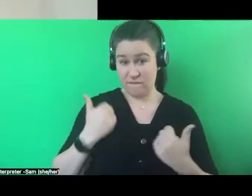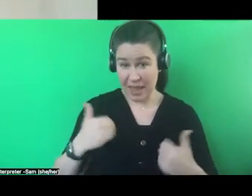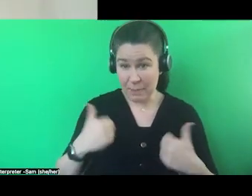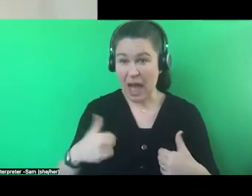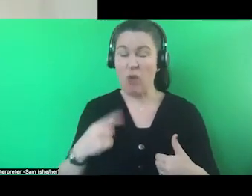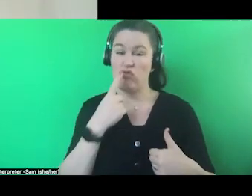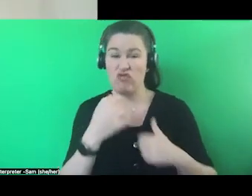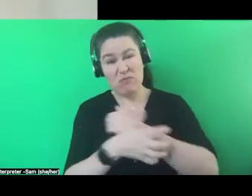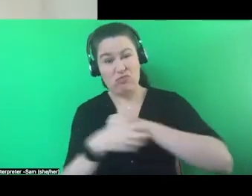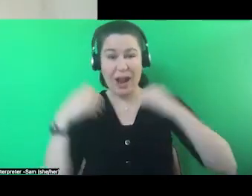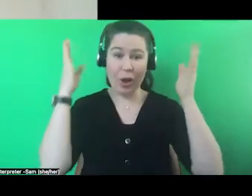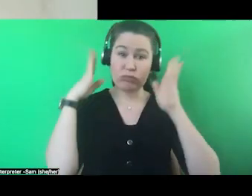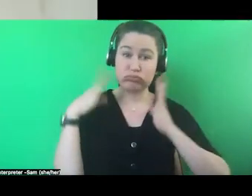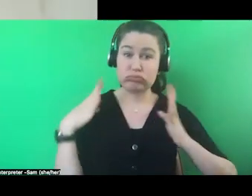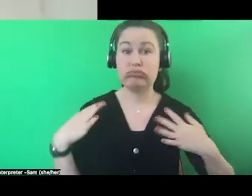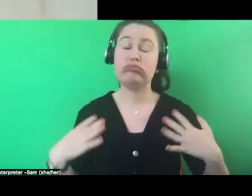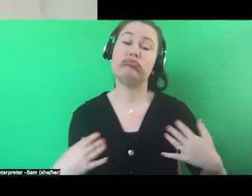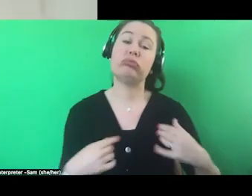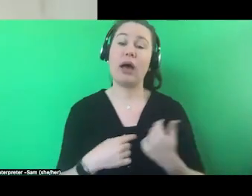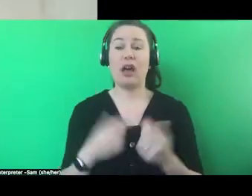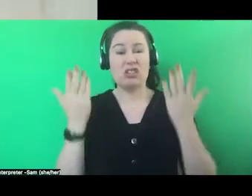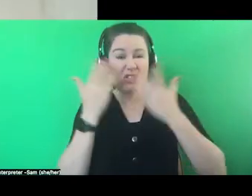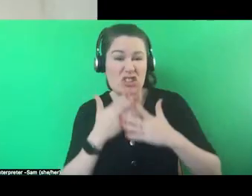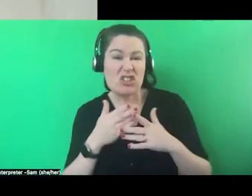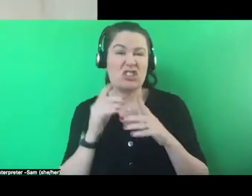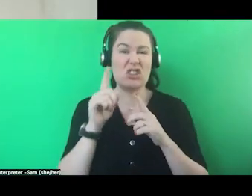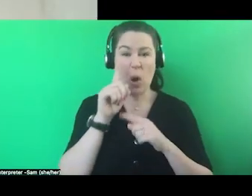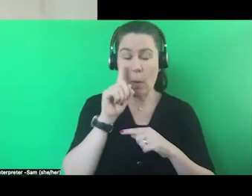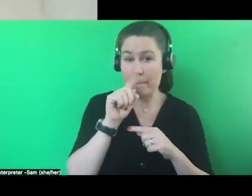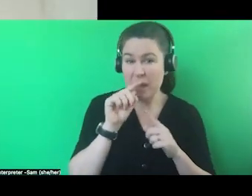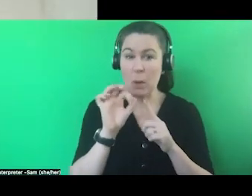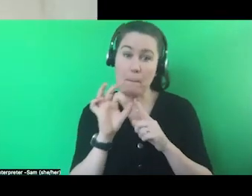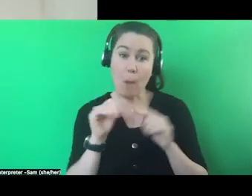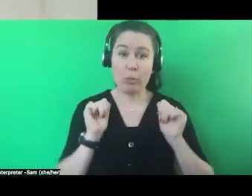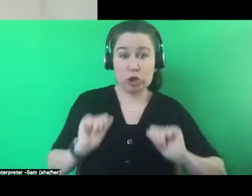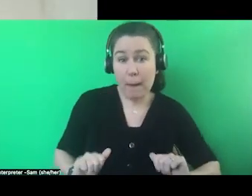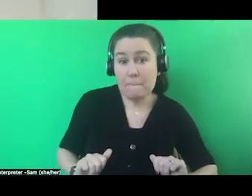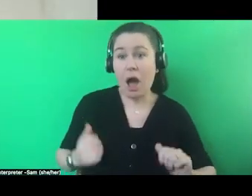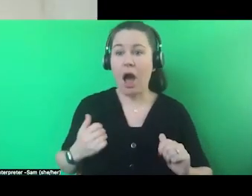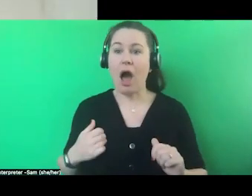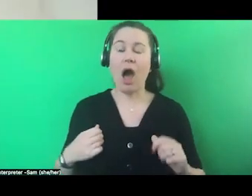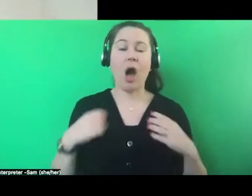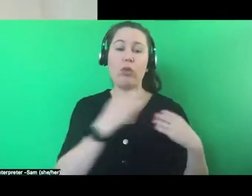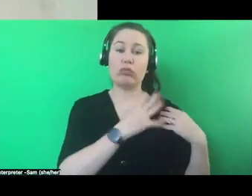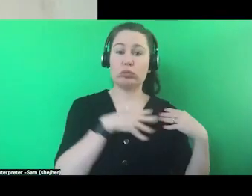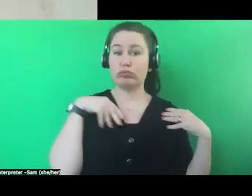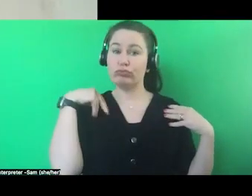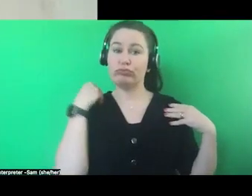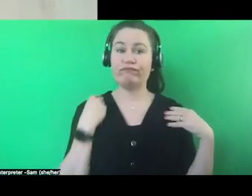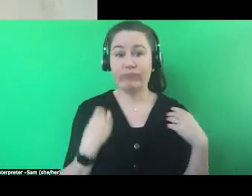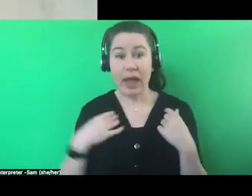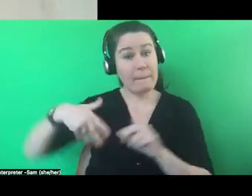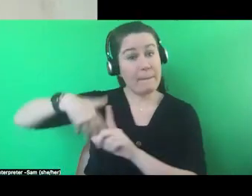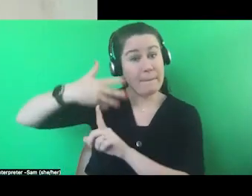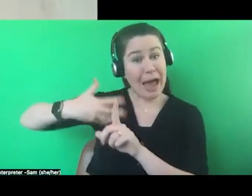hair, and I'm wearing a deep dark pink purple jumper with a loose neck, and I have in the